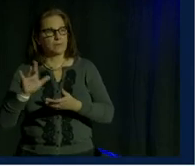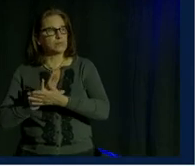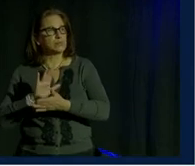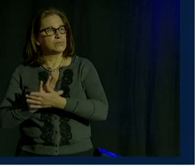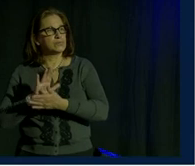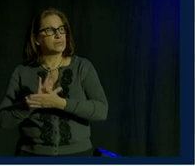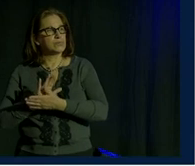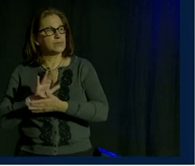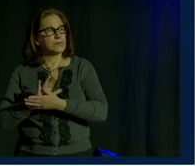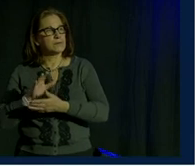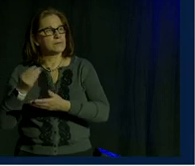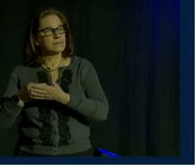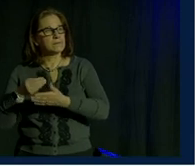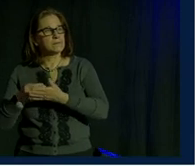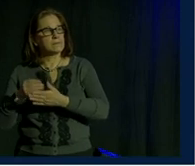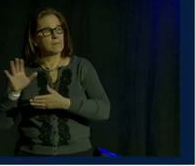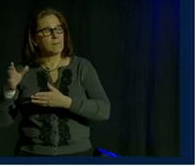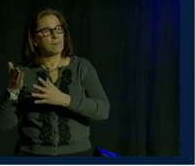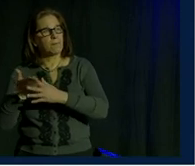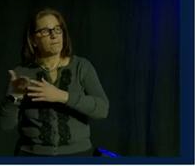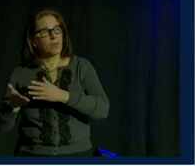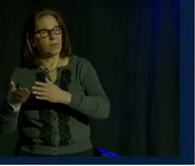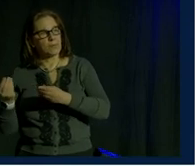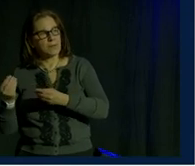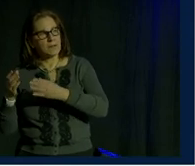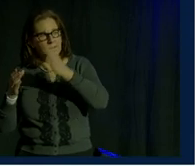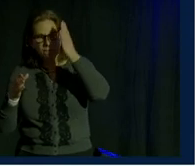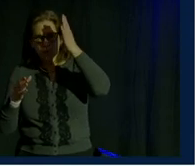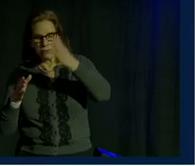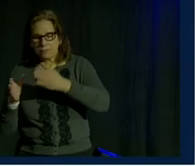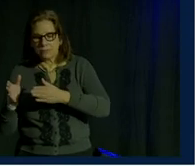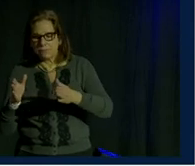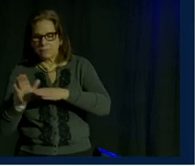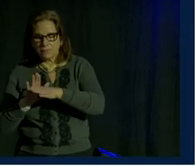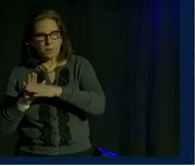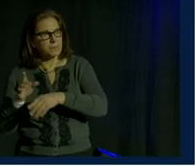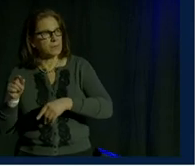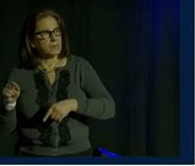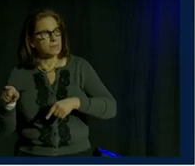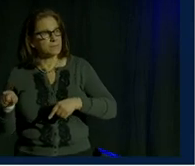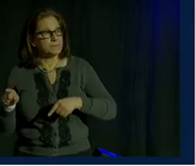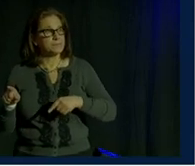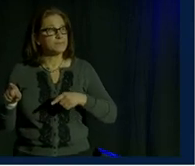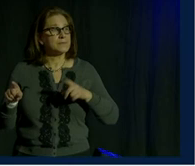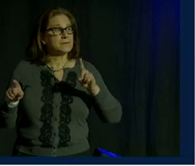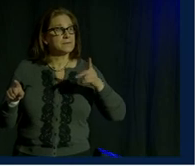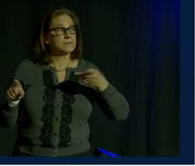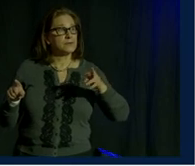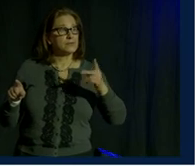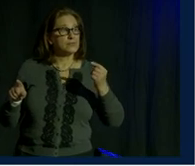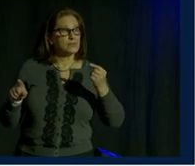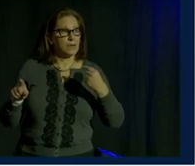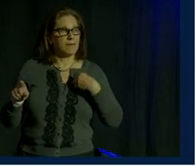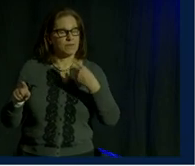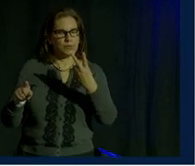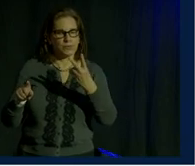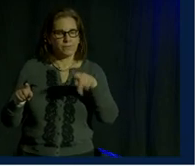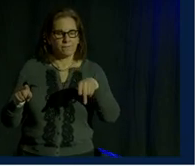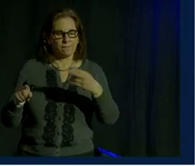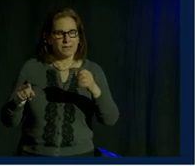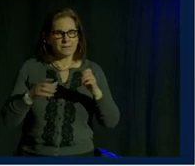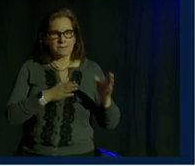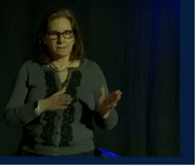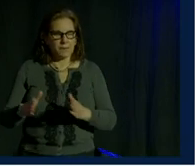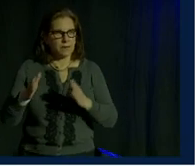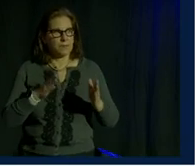within its portfolio, which is planned for future redevelopment. Given this, DPR is pursuing a two-phased